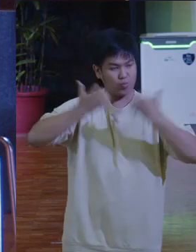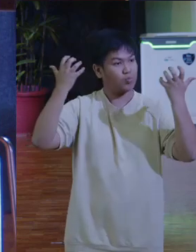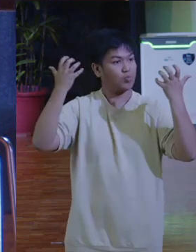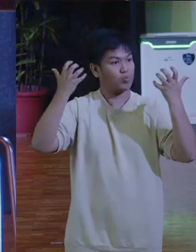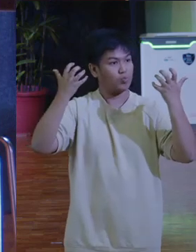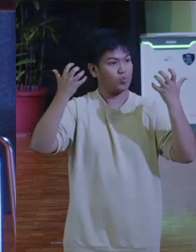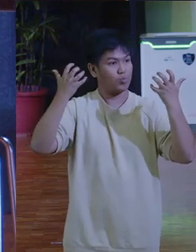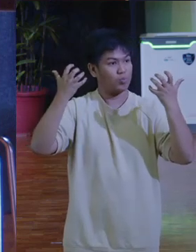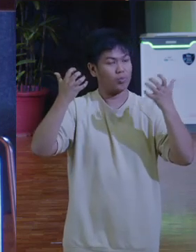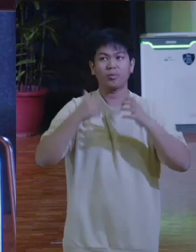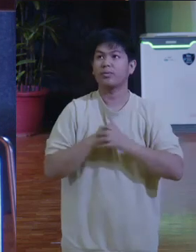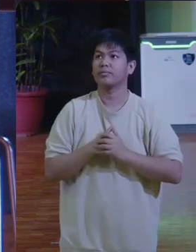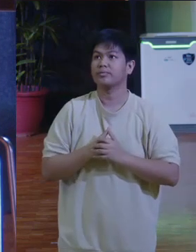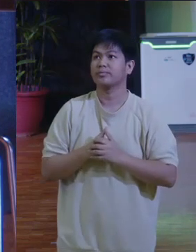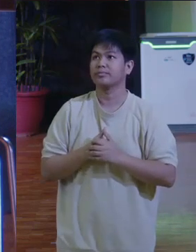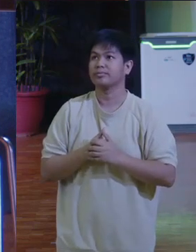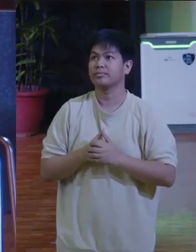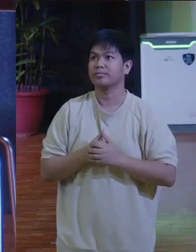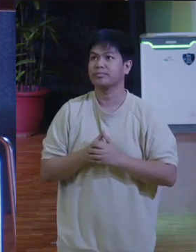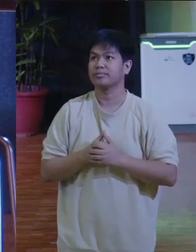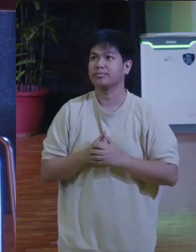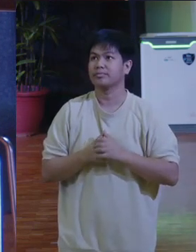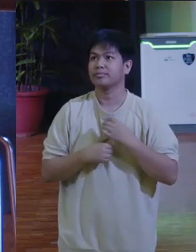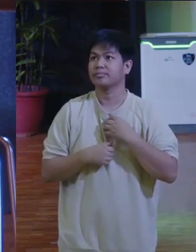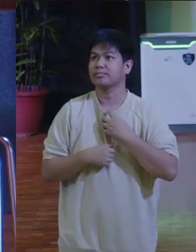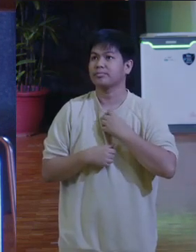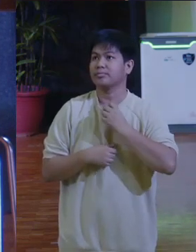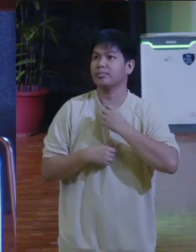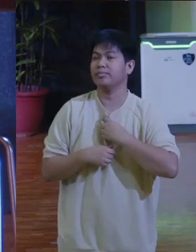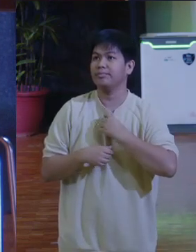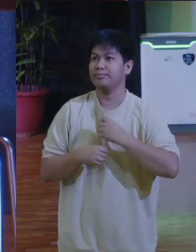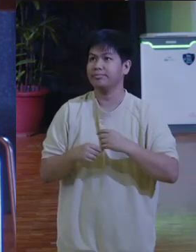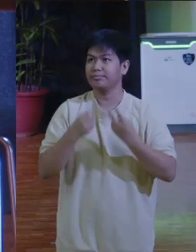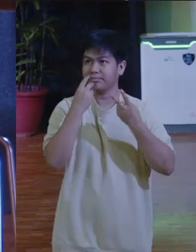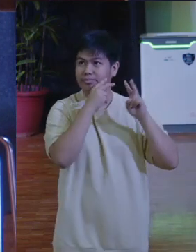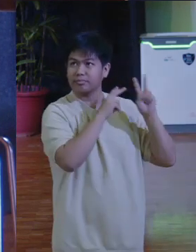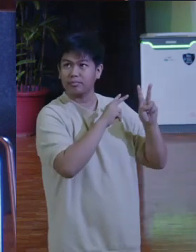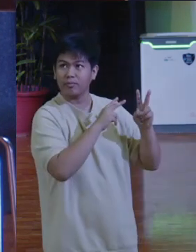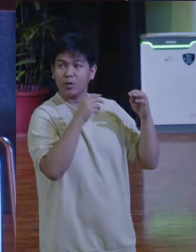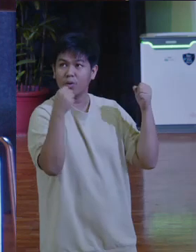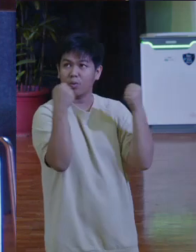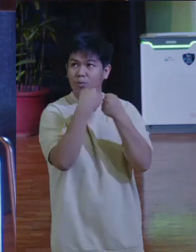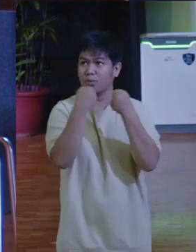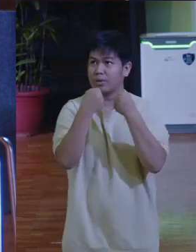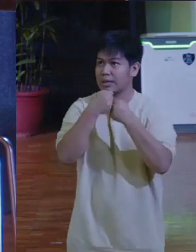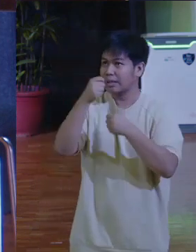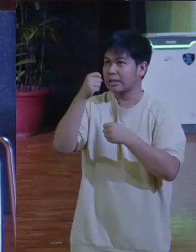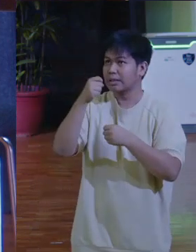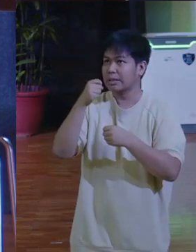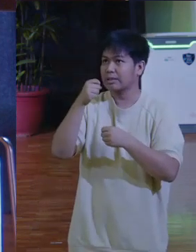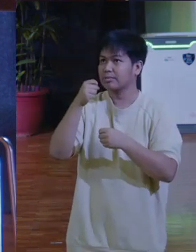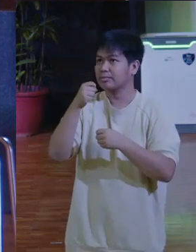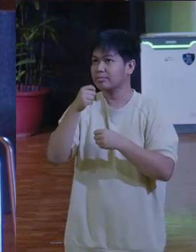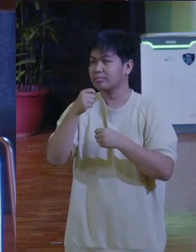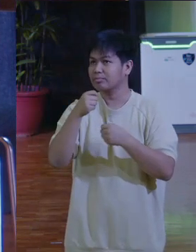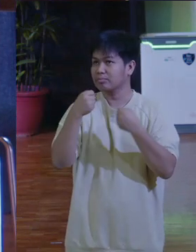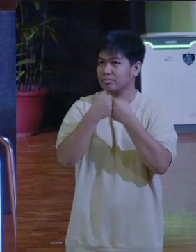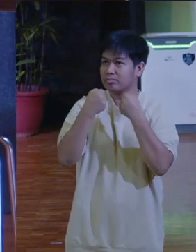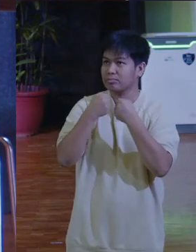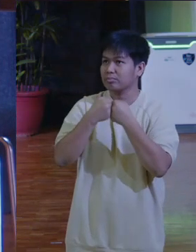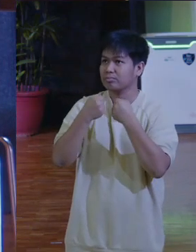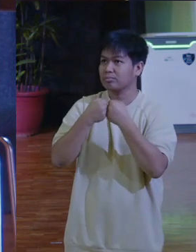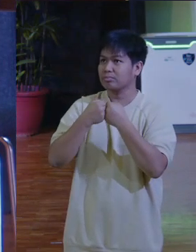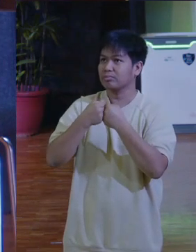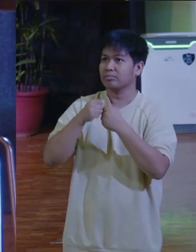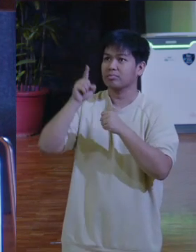"And I saw the beast and the kings of the earth with their armies gathered to make war against him who was sitting on the horse and against his army. And the